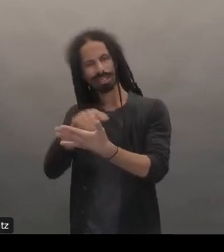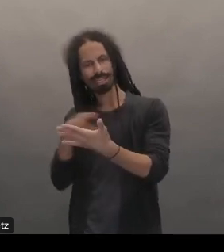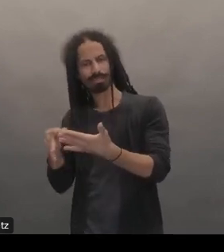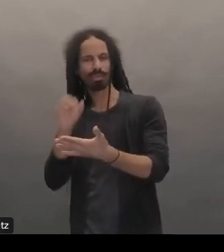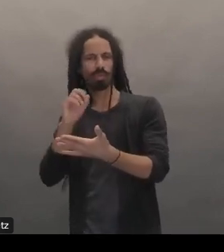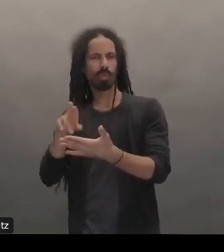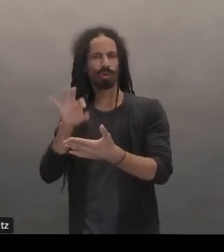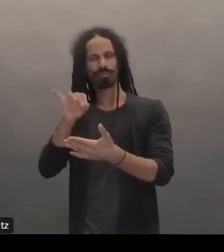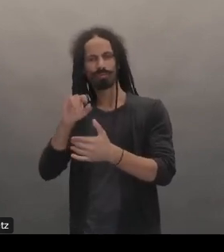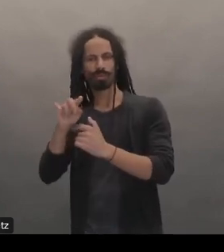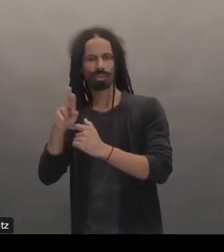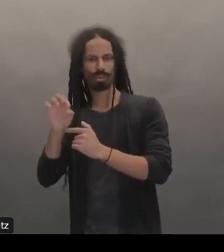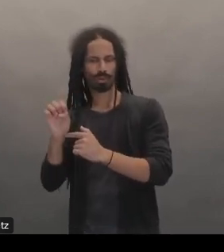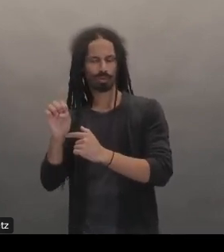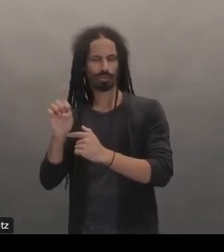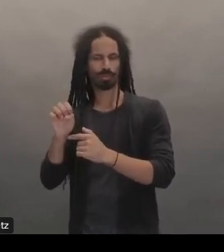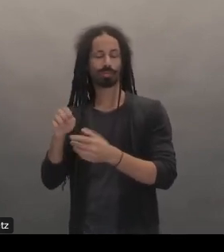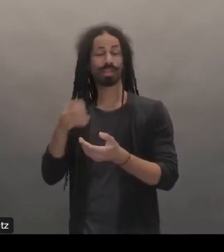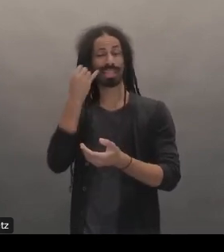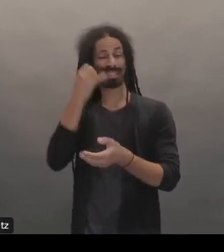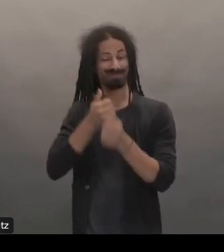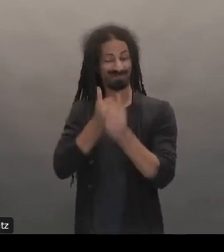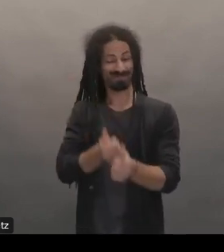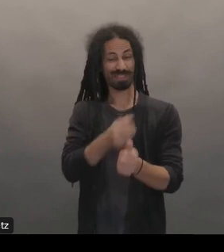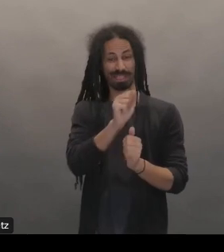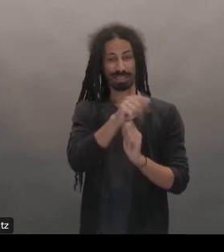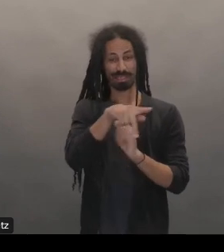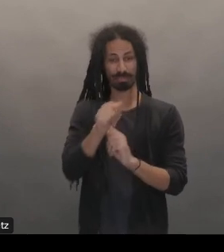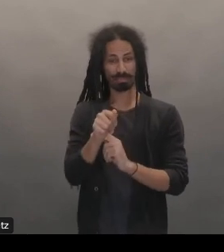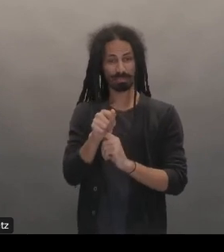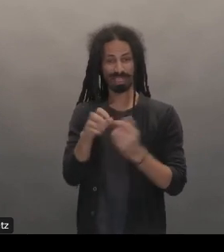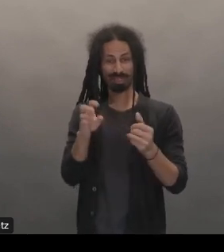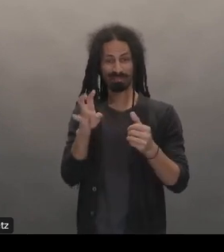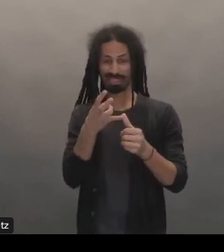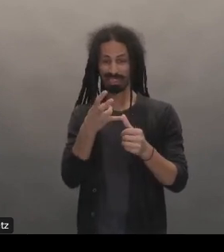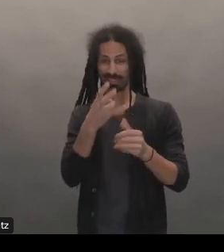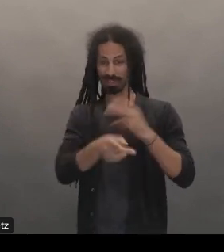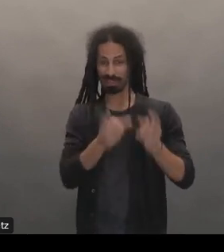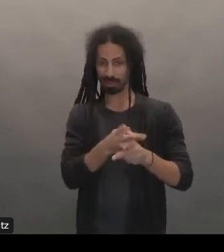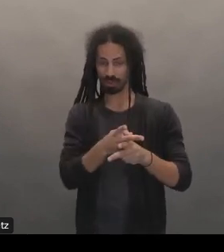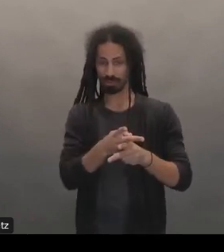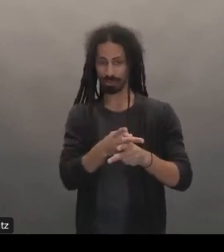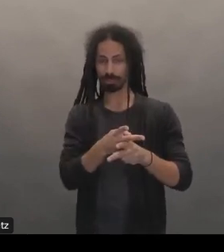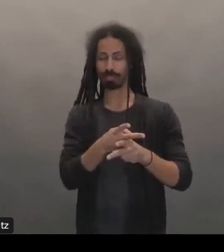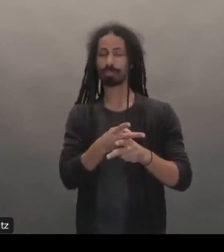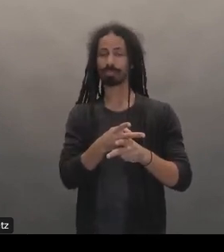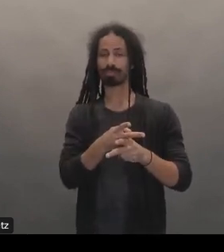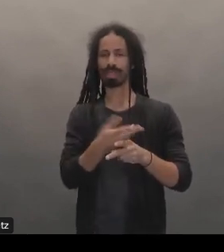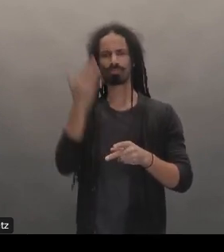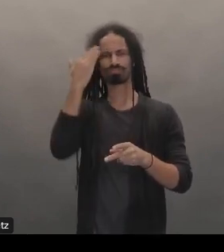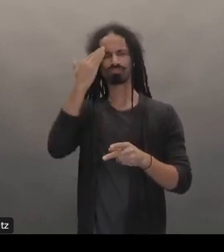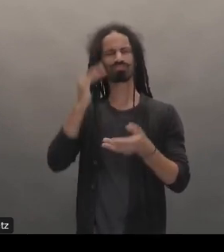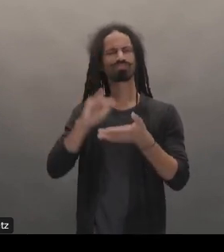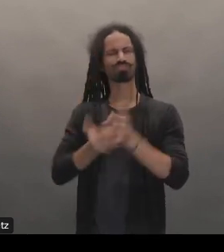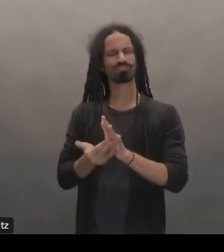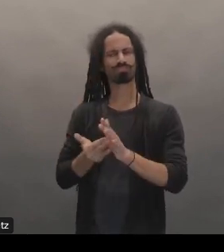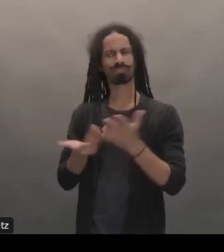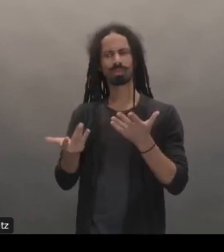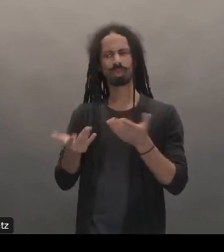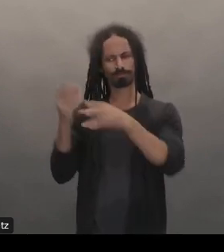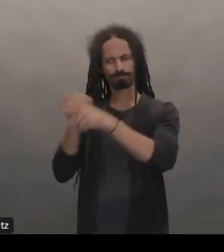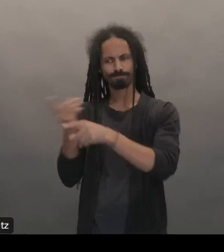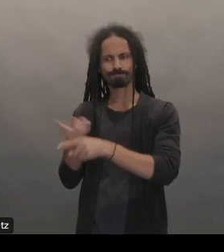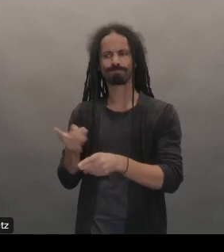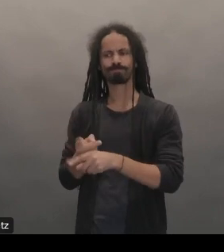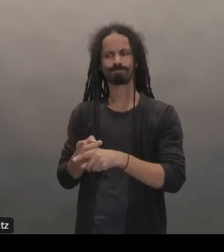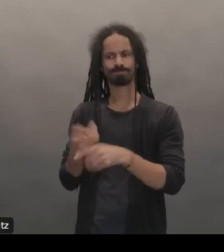APA 7 formatted document for your assignment, knowing how to confidently insert a table